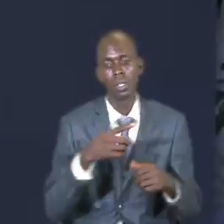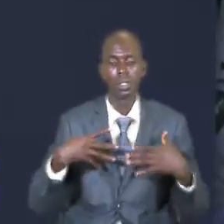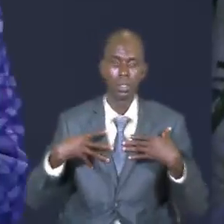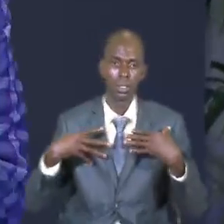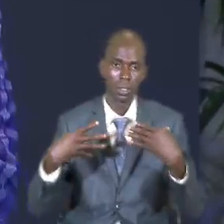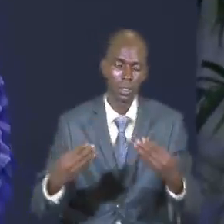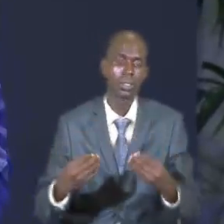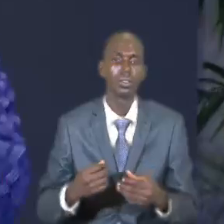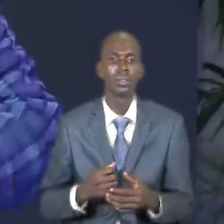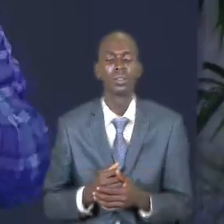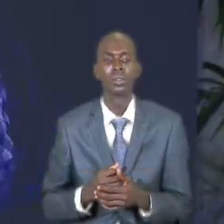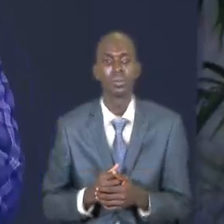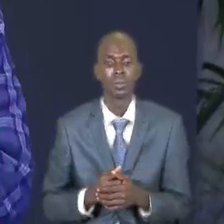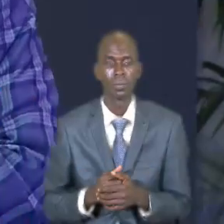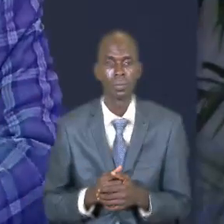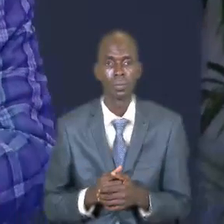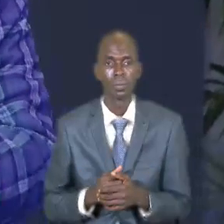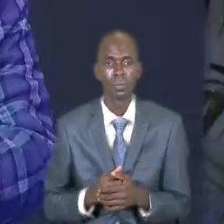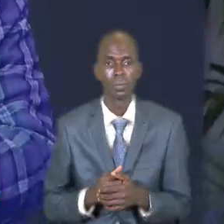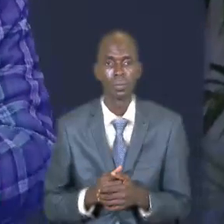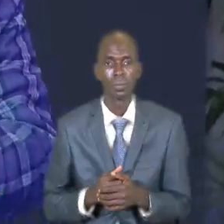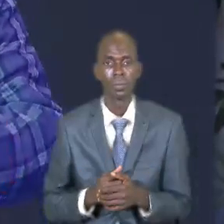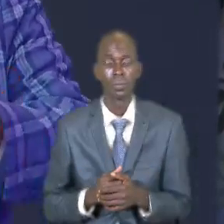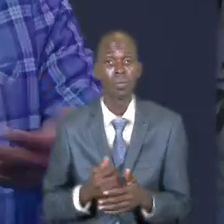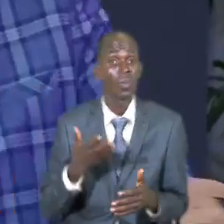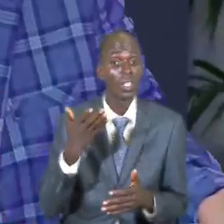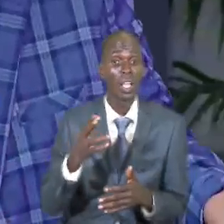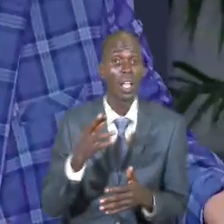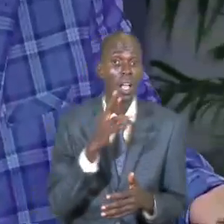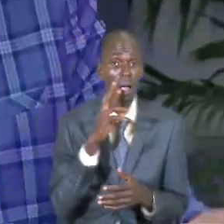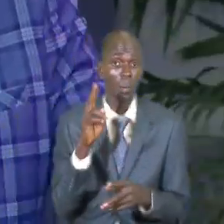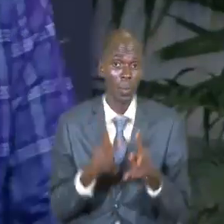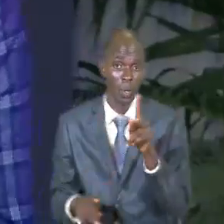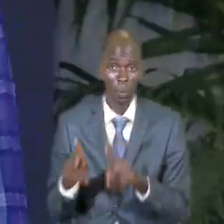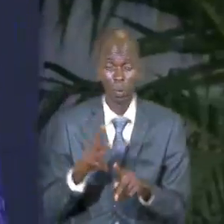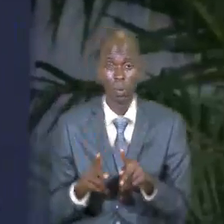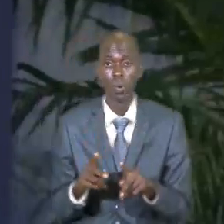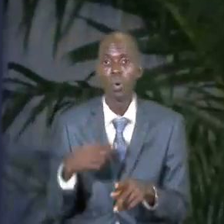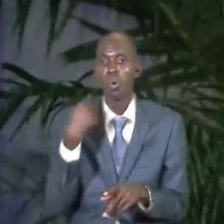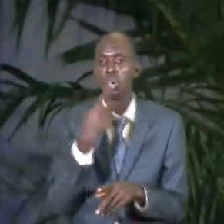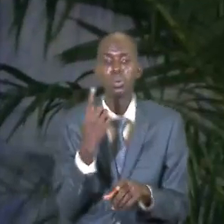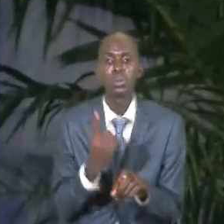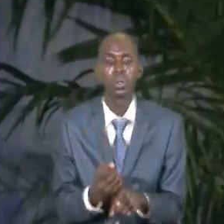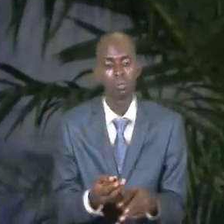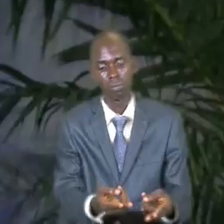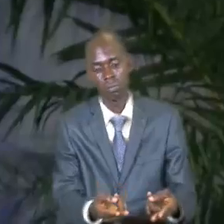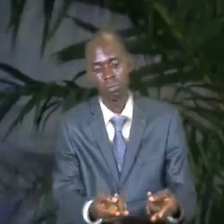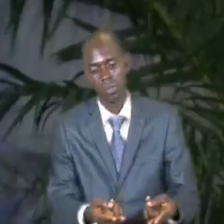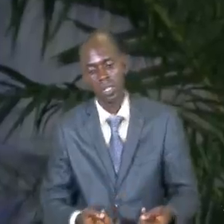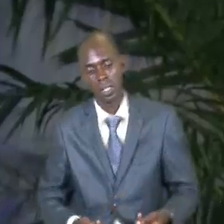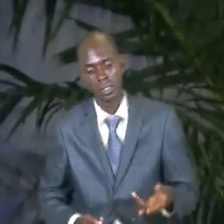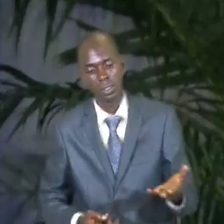incurables their cure. There are people who are, you know, just lying down there. They're sick, they're